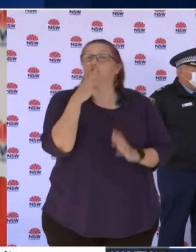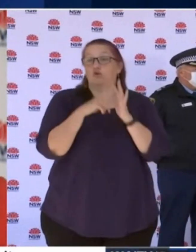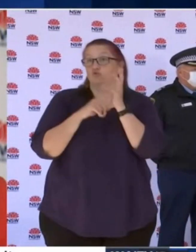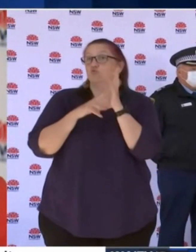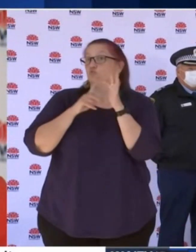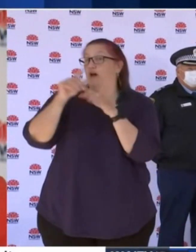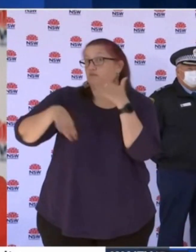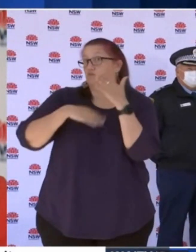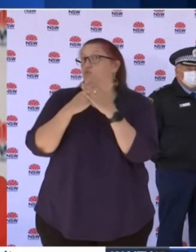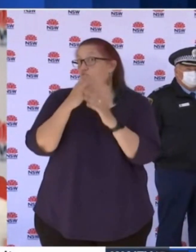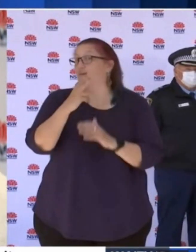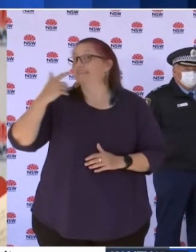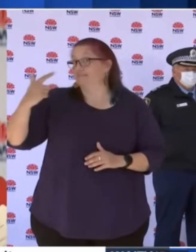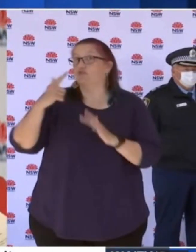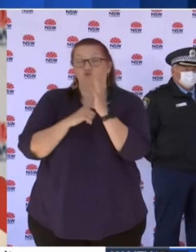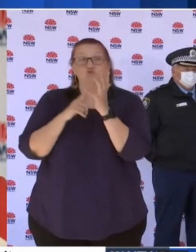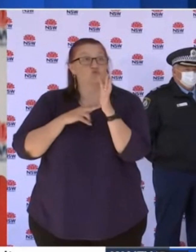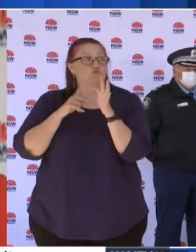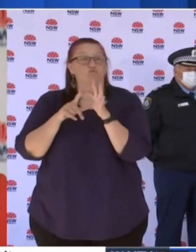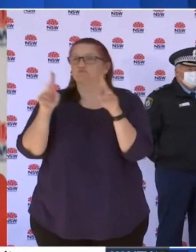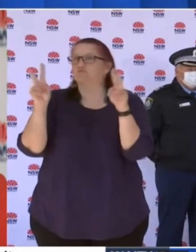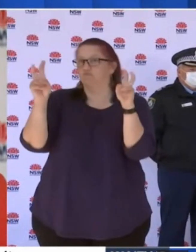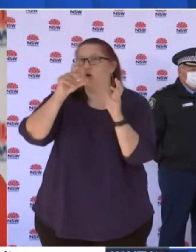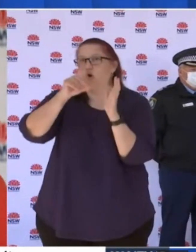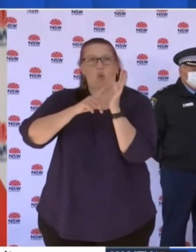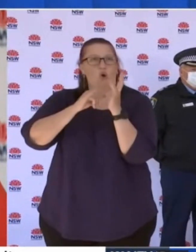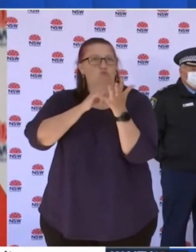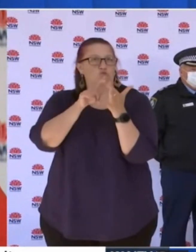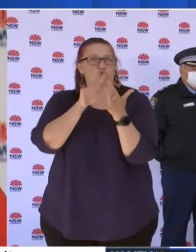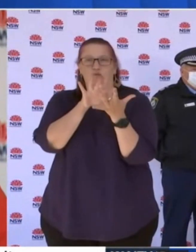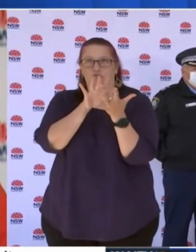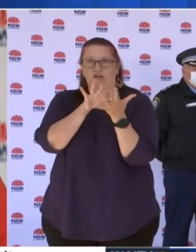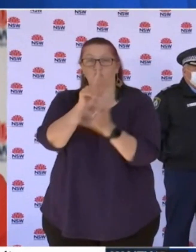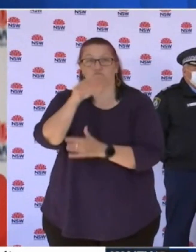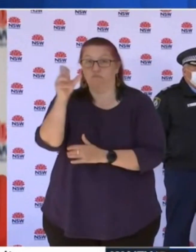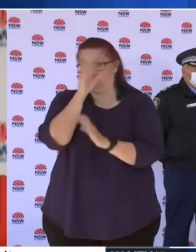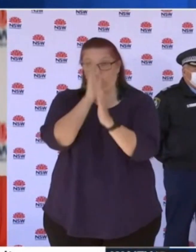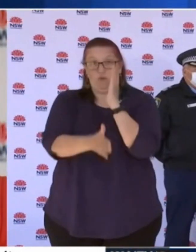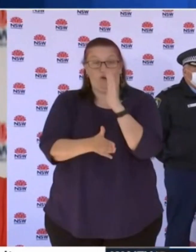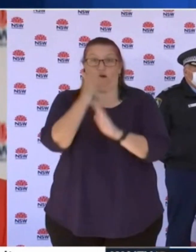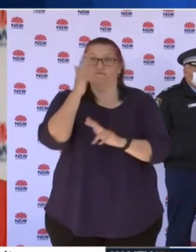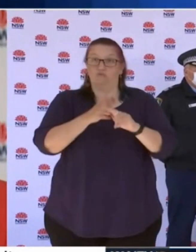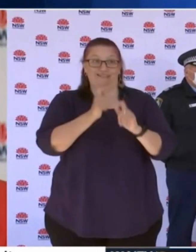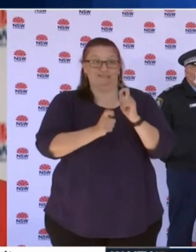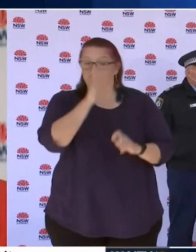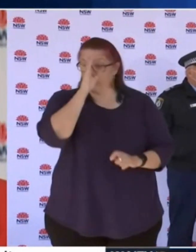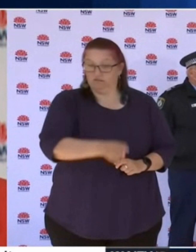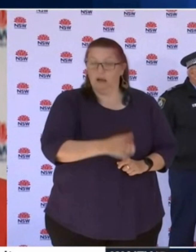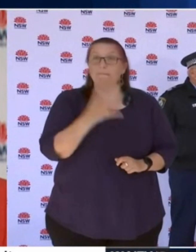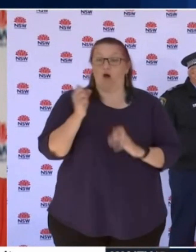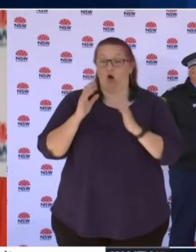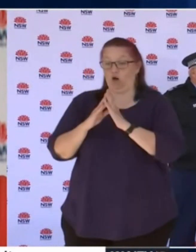the 27th of June is a close contact and must immediately get tested and isolate for 14